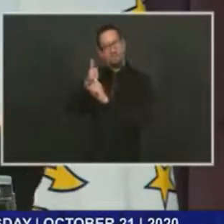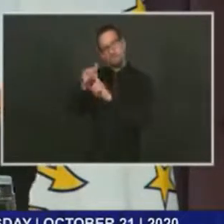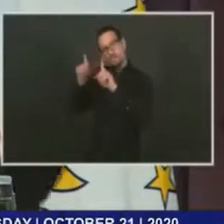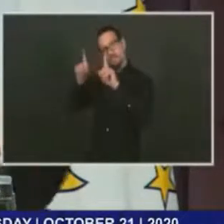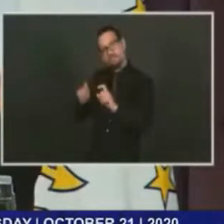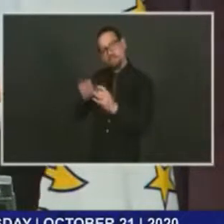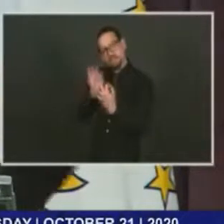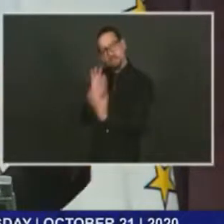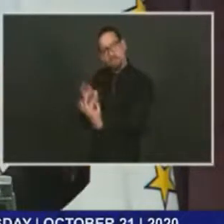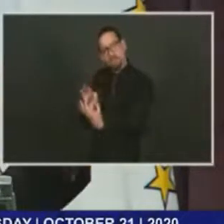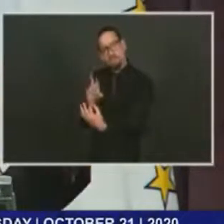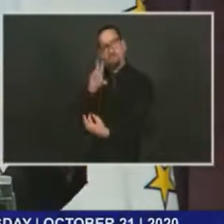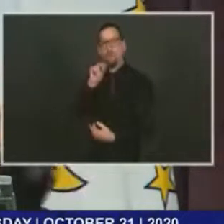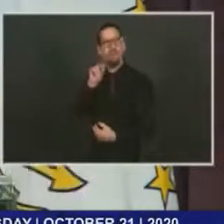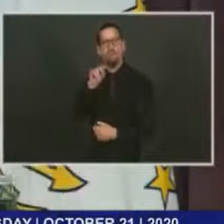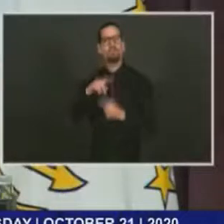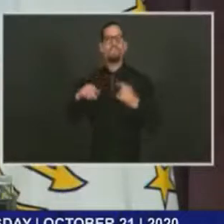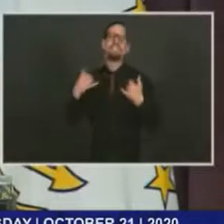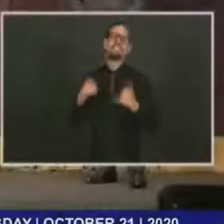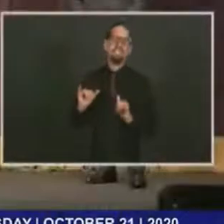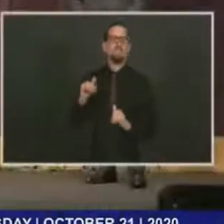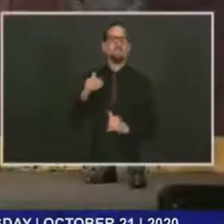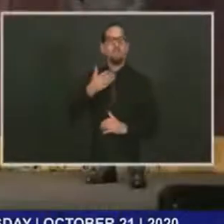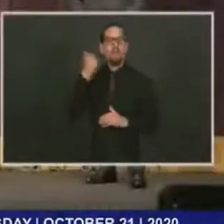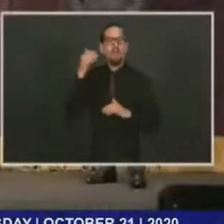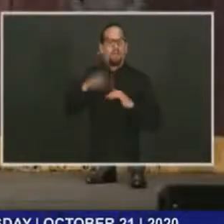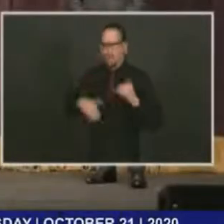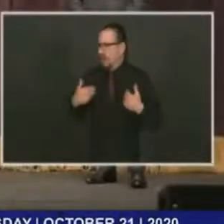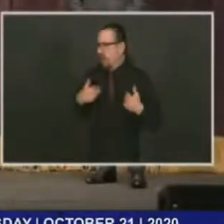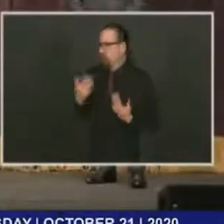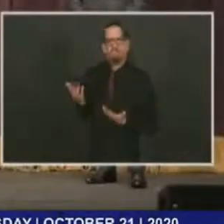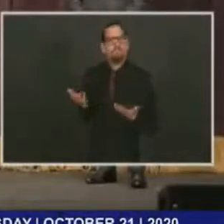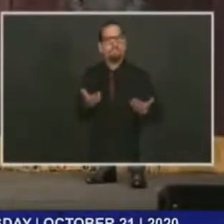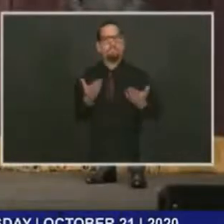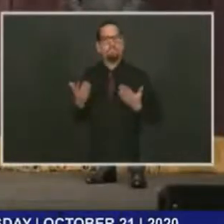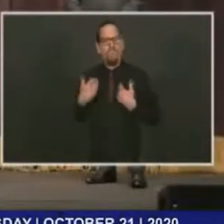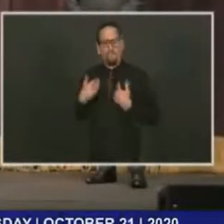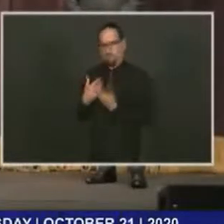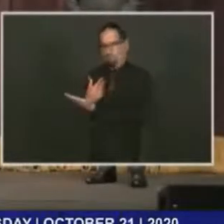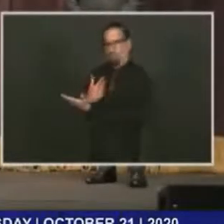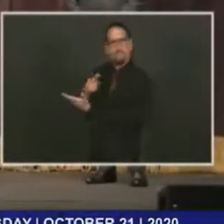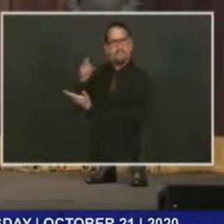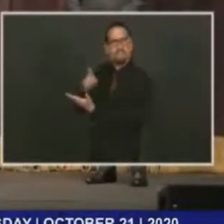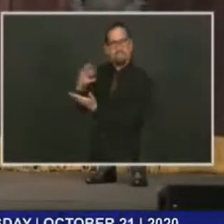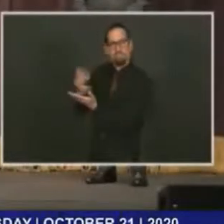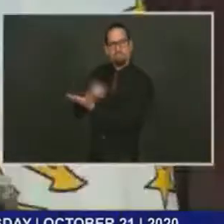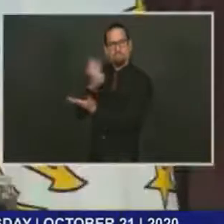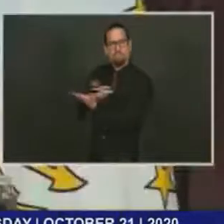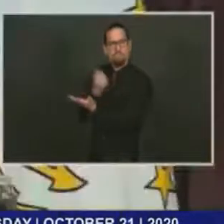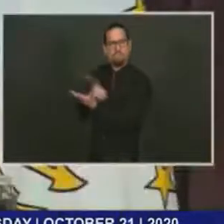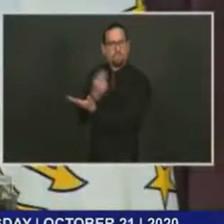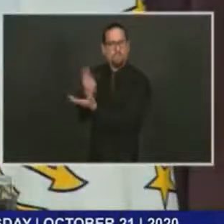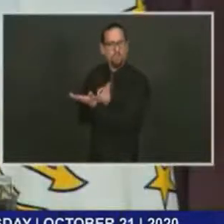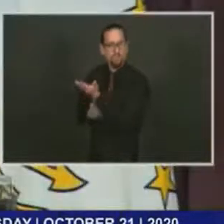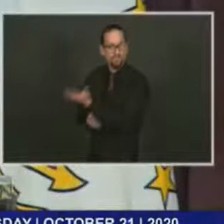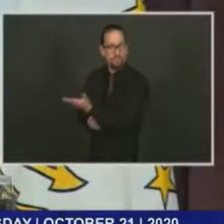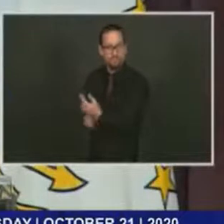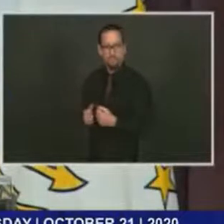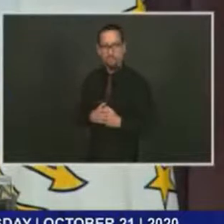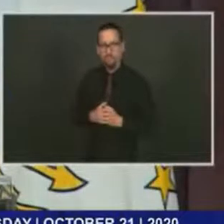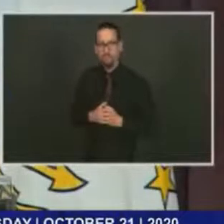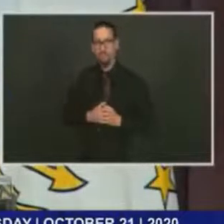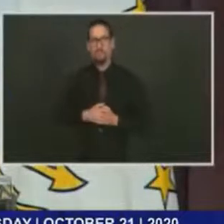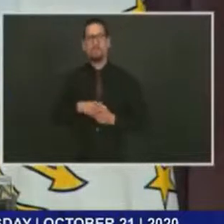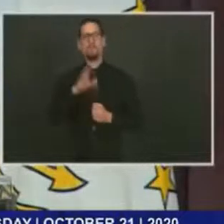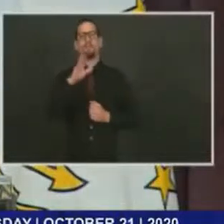into this next phase of the virus. Okay, shifting gears, I want to talk a little bit about Thanksgiving.